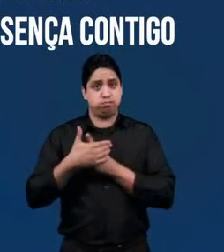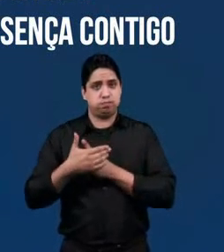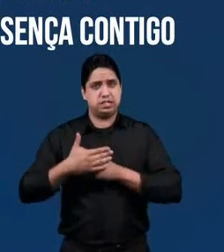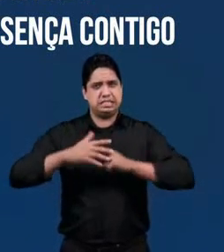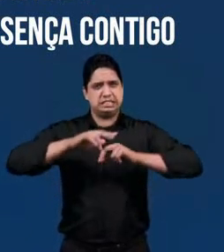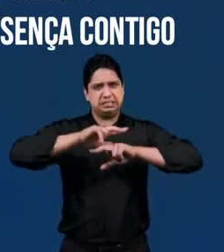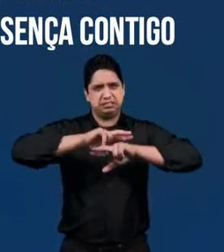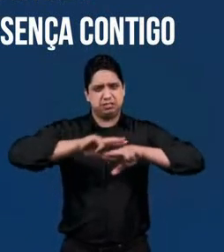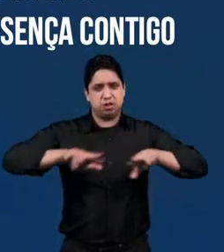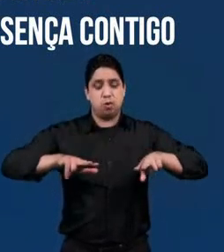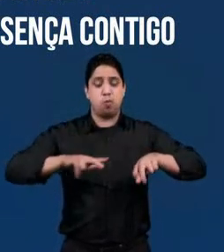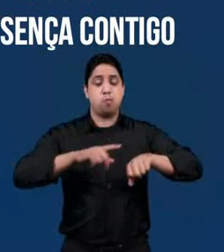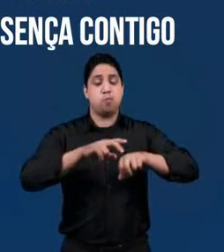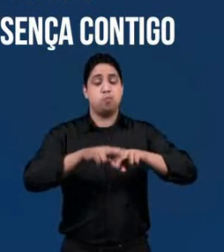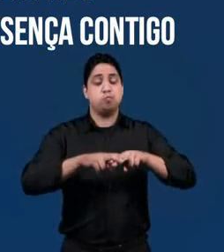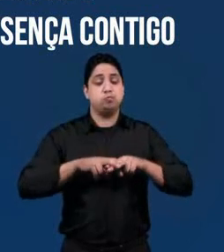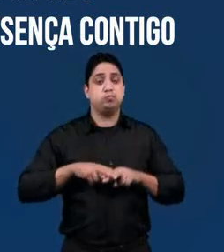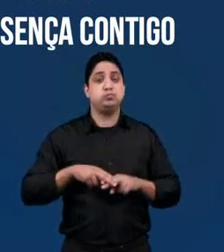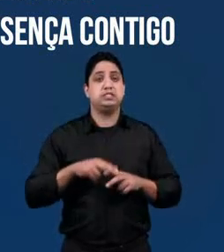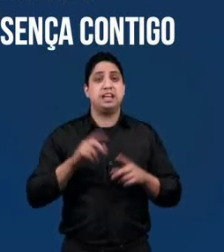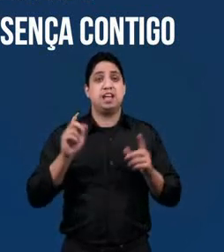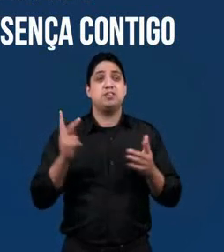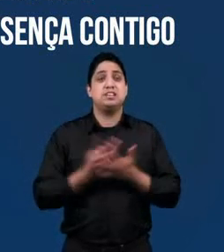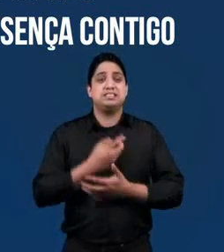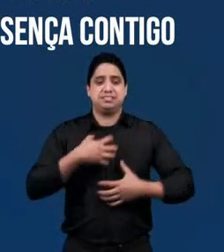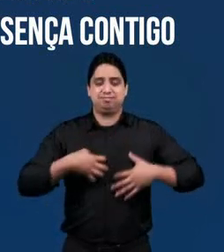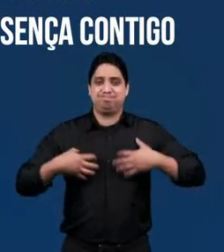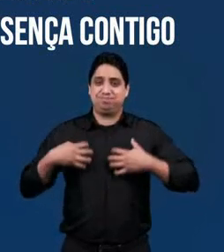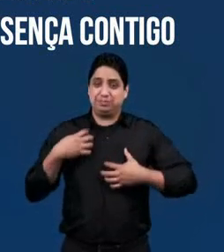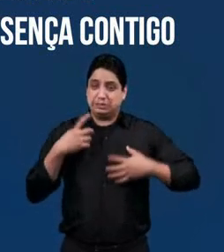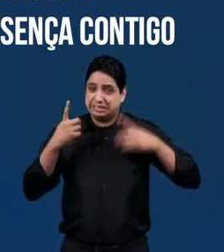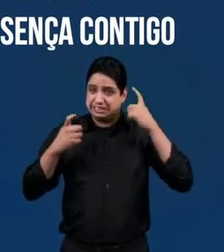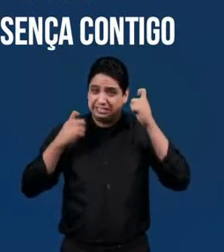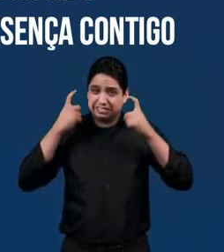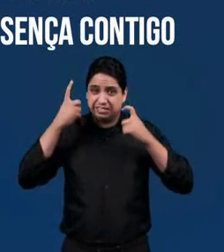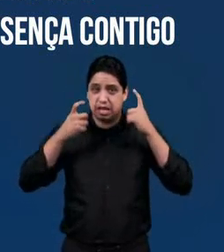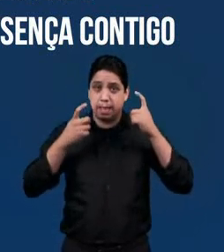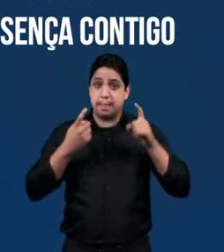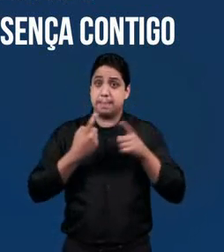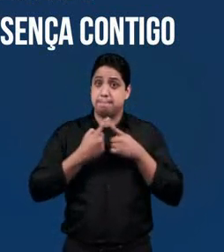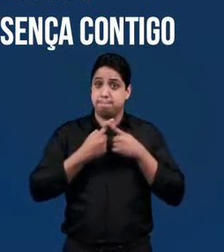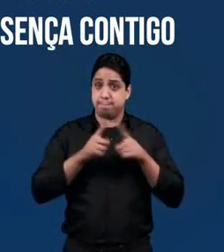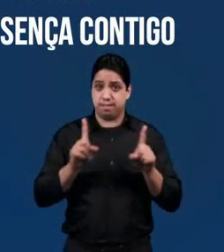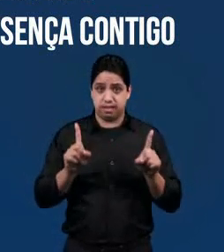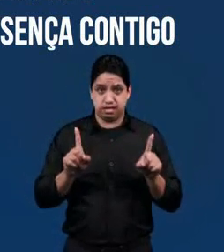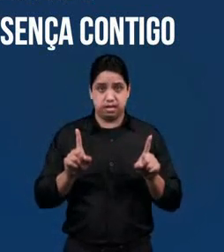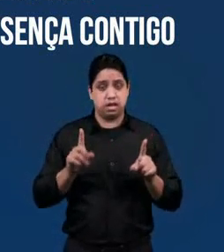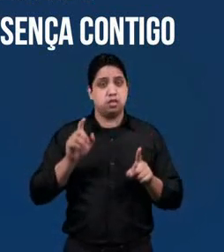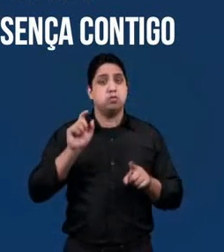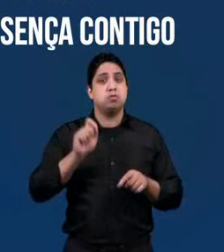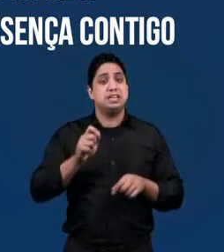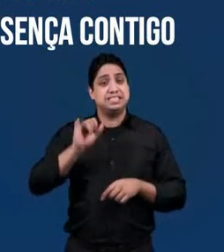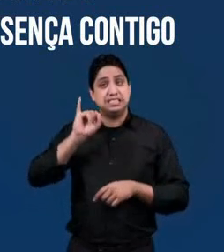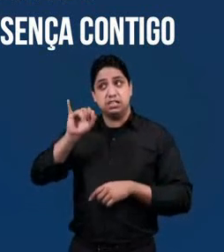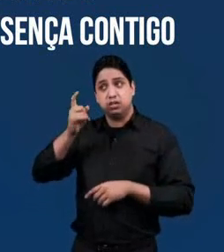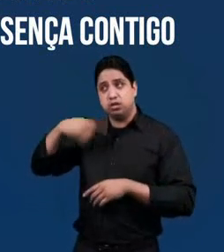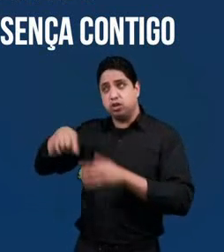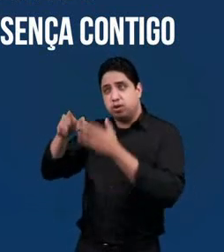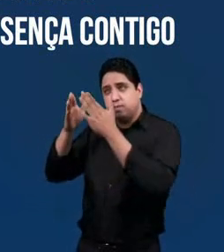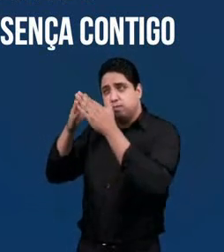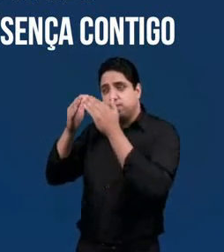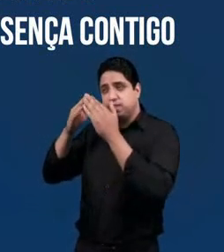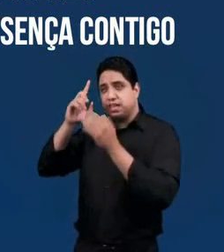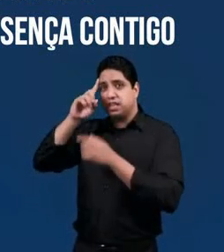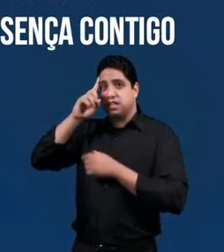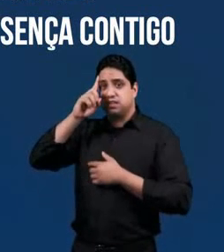Lord Jesus. In social isolation, many circumstances generate anxiety and affliction.